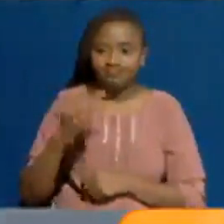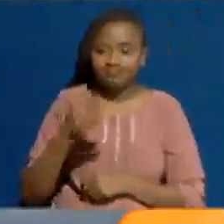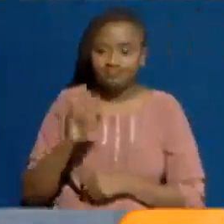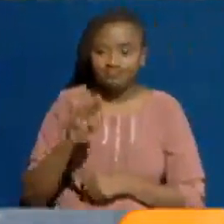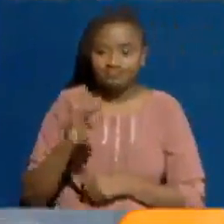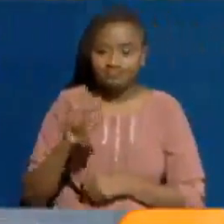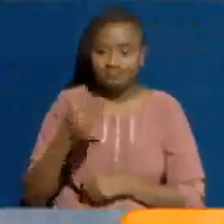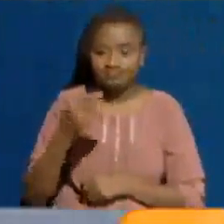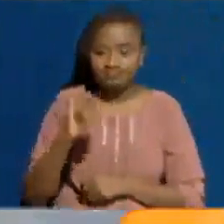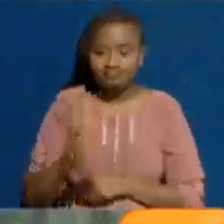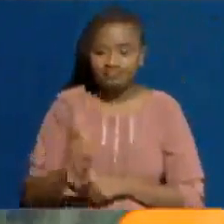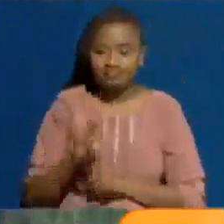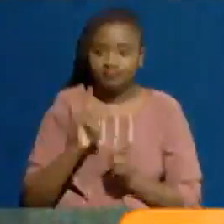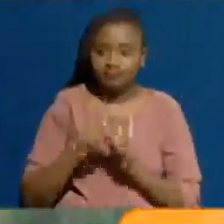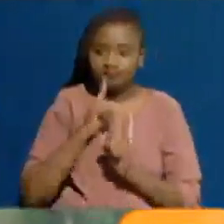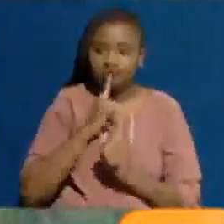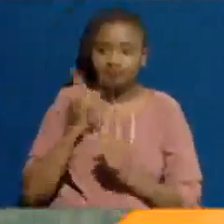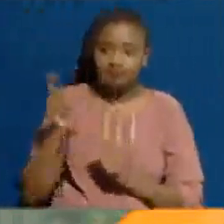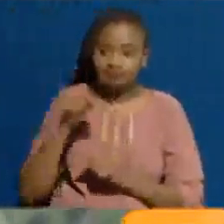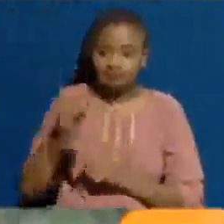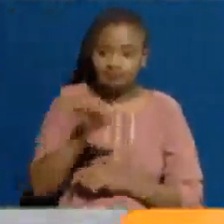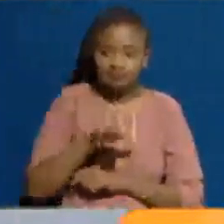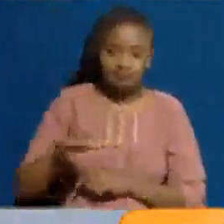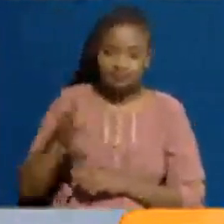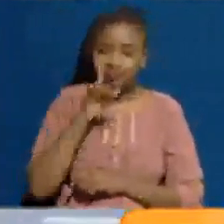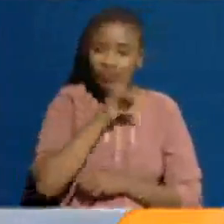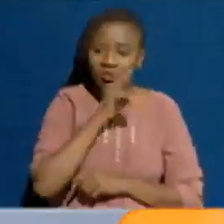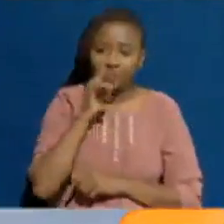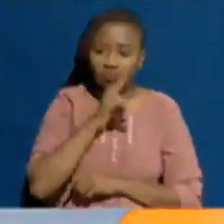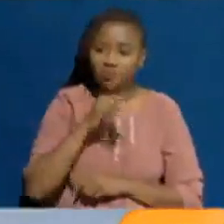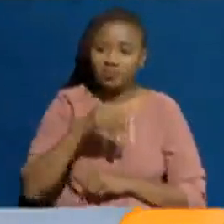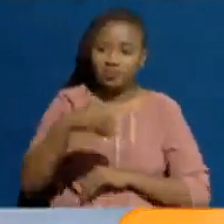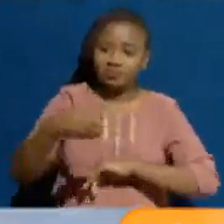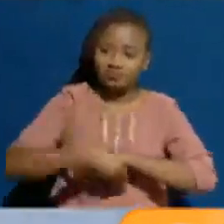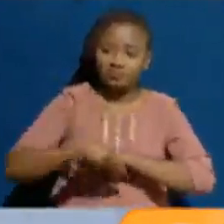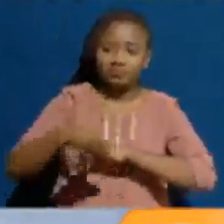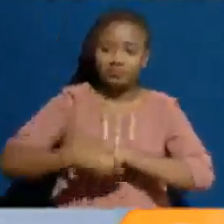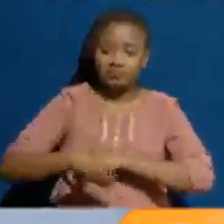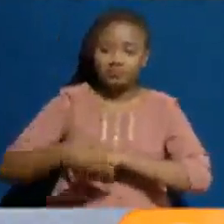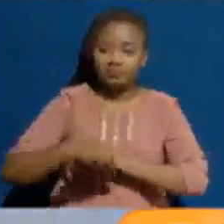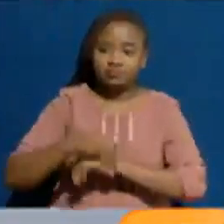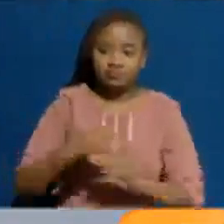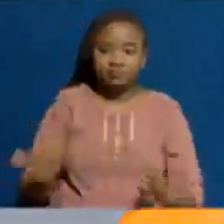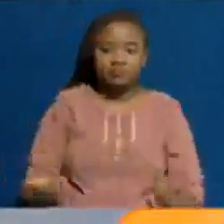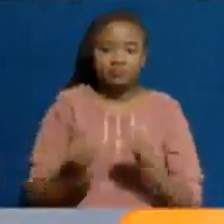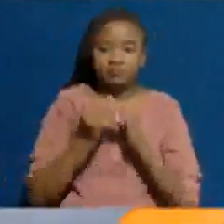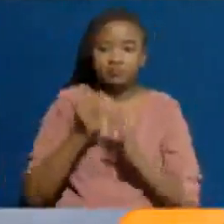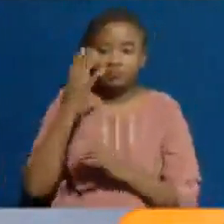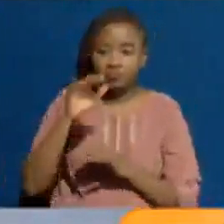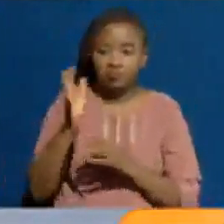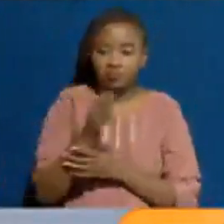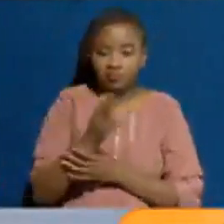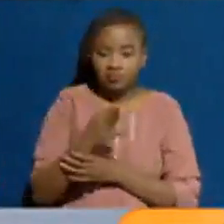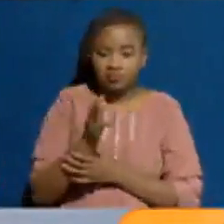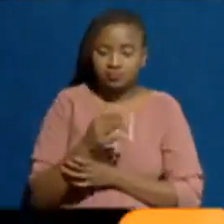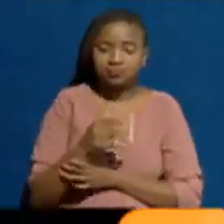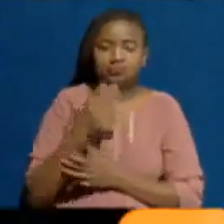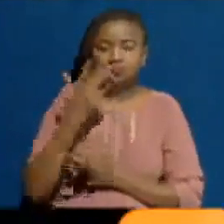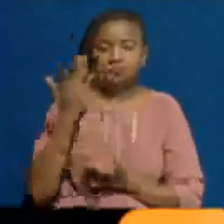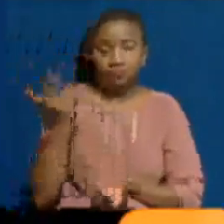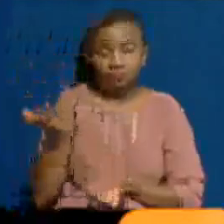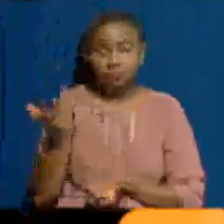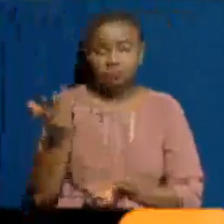have described this area as a notorious bribe collection point. On Thursday, the proverbial 40 days for the officers came